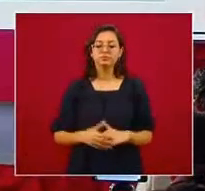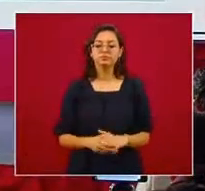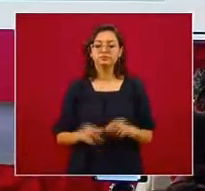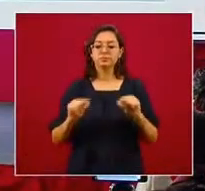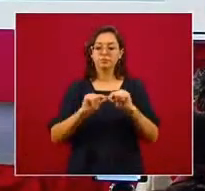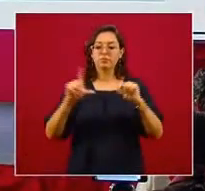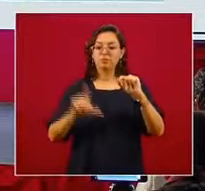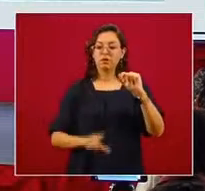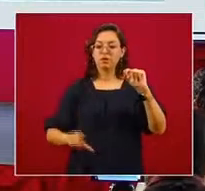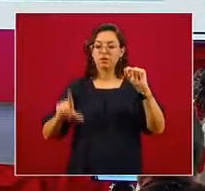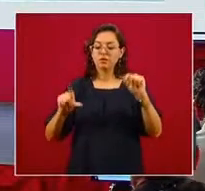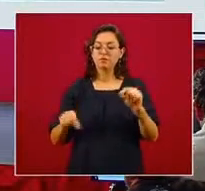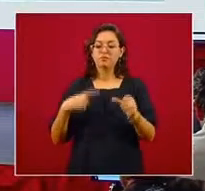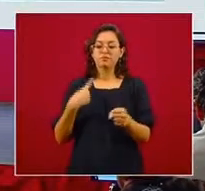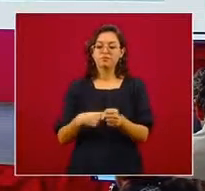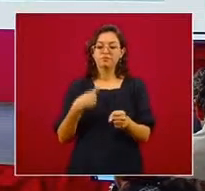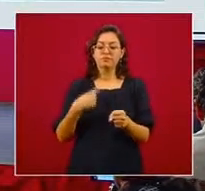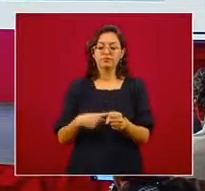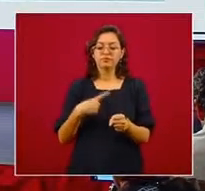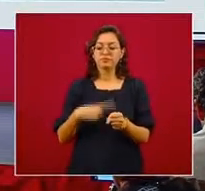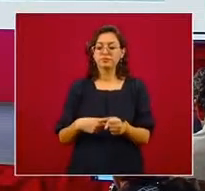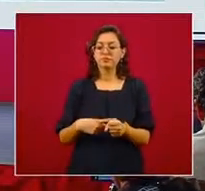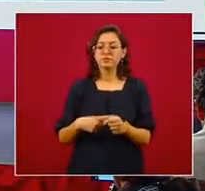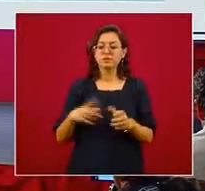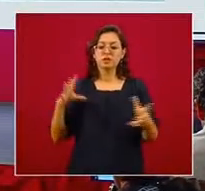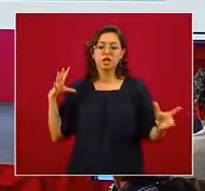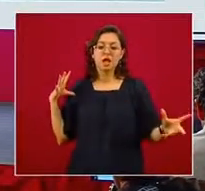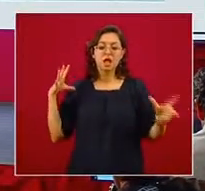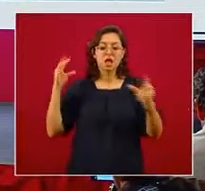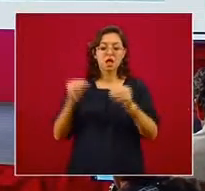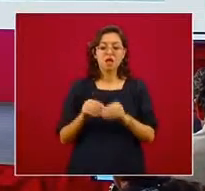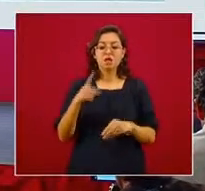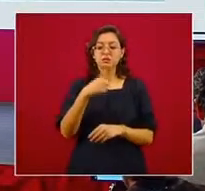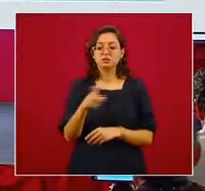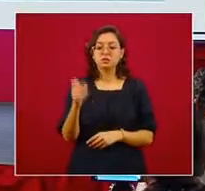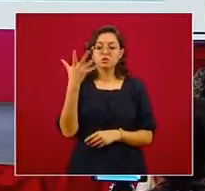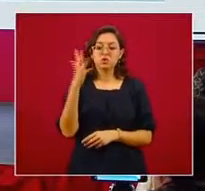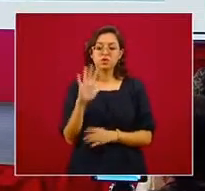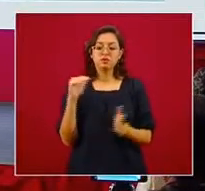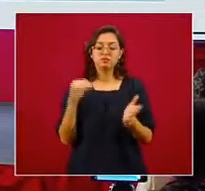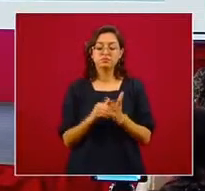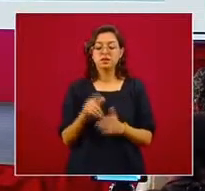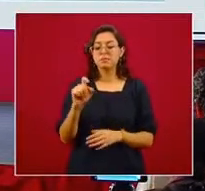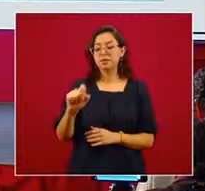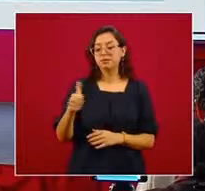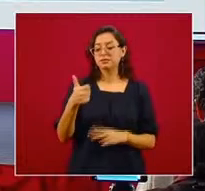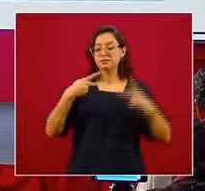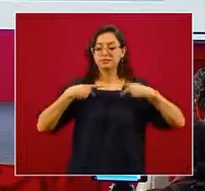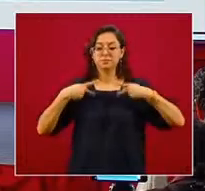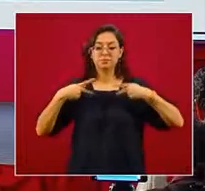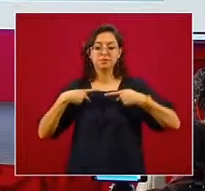this slide, we see the distribution of the burden of the disease.